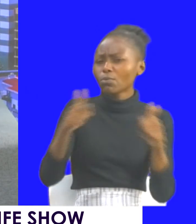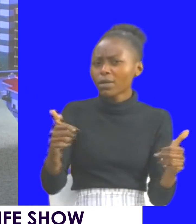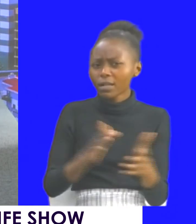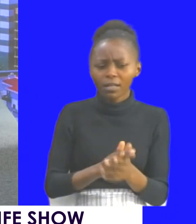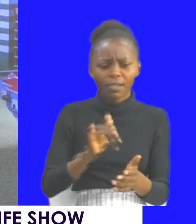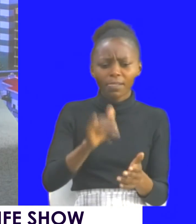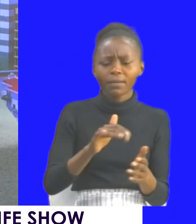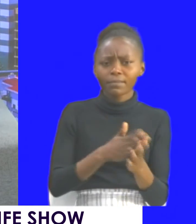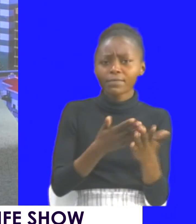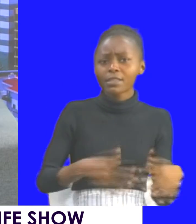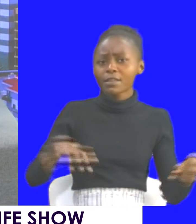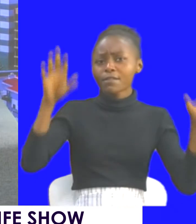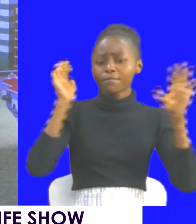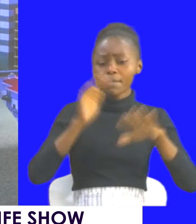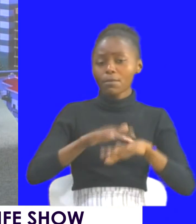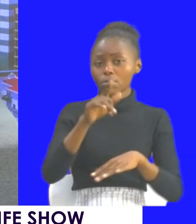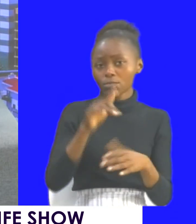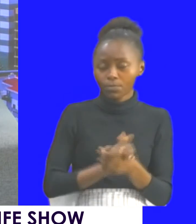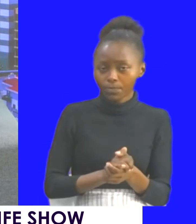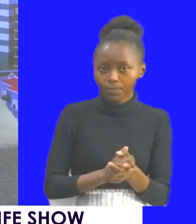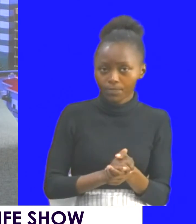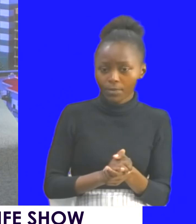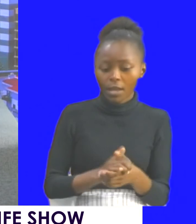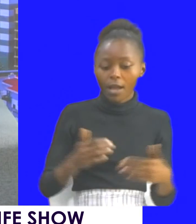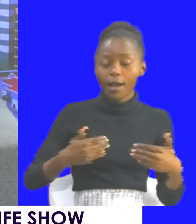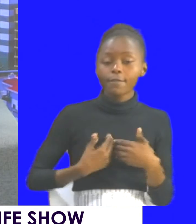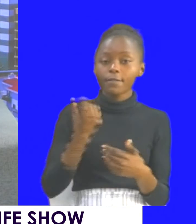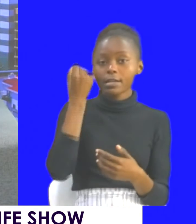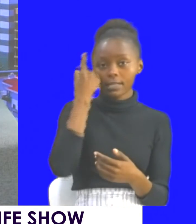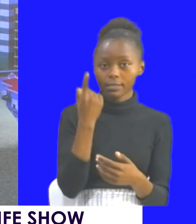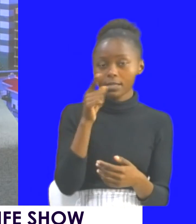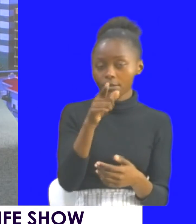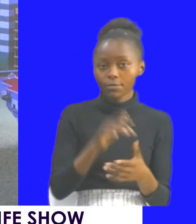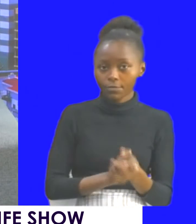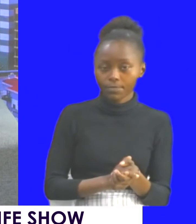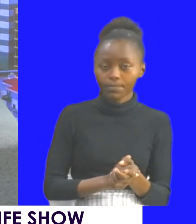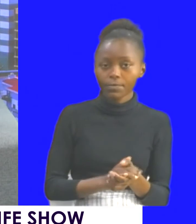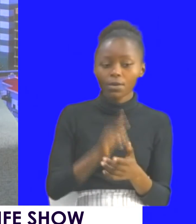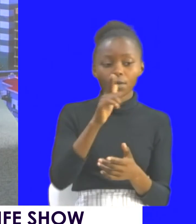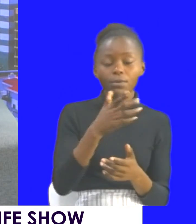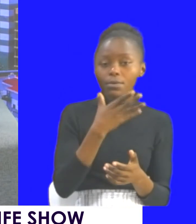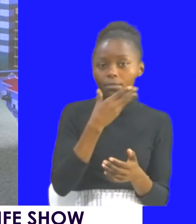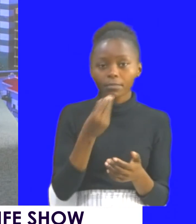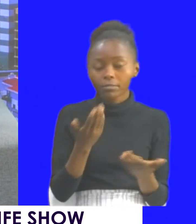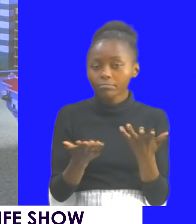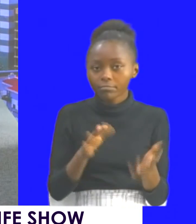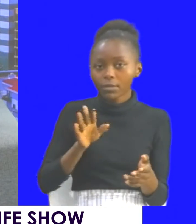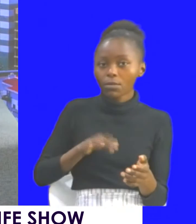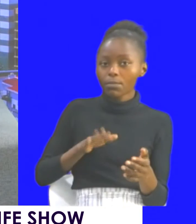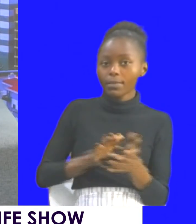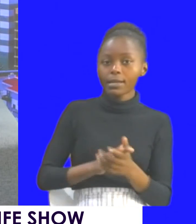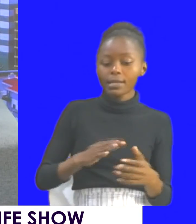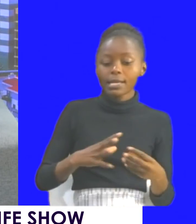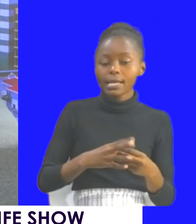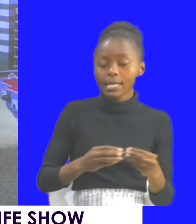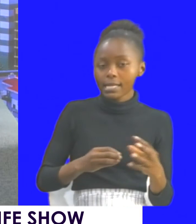you? Gain the understanding on you. You are a man or a woman created